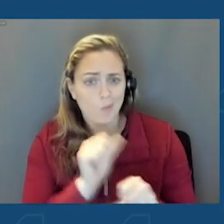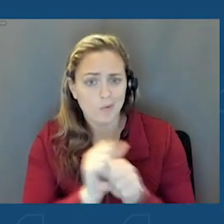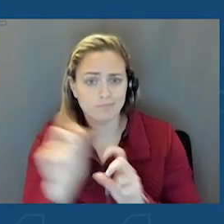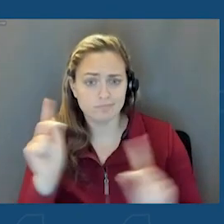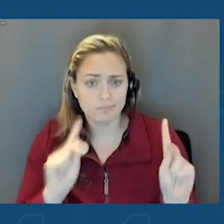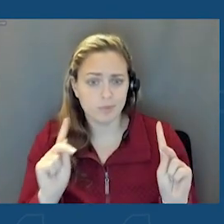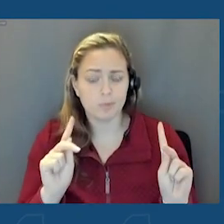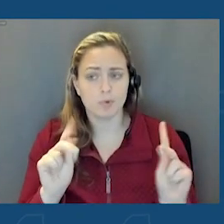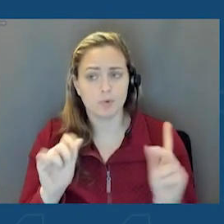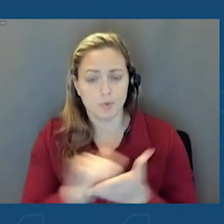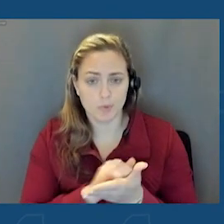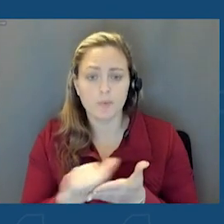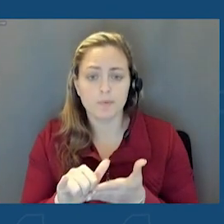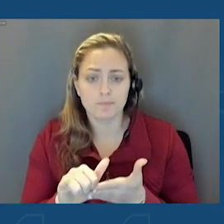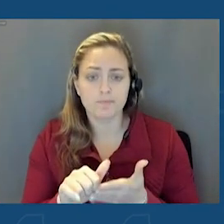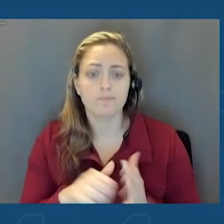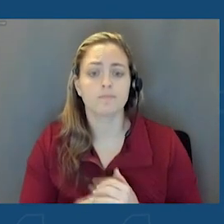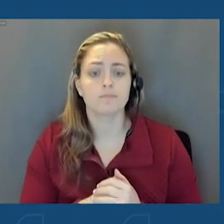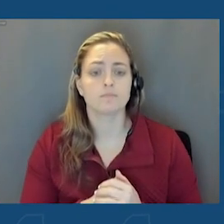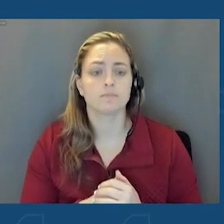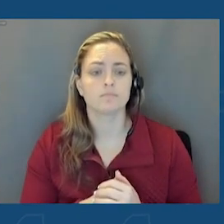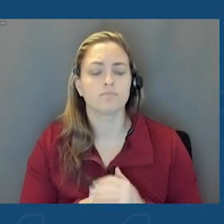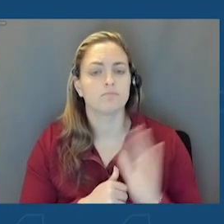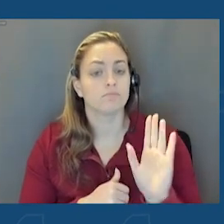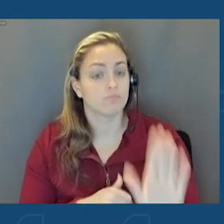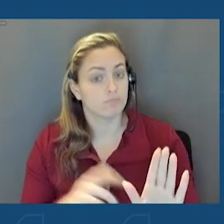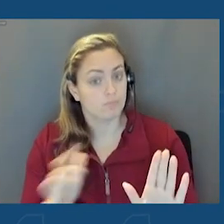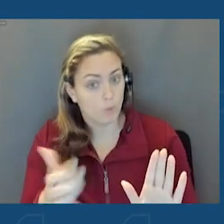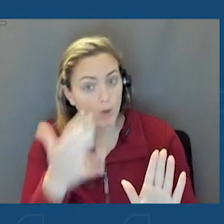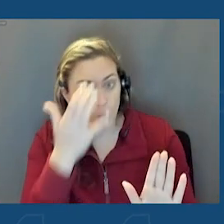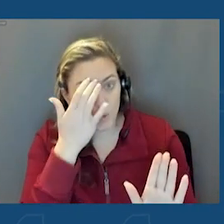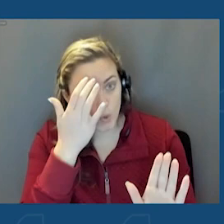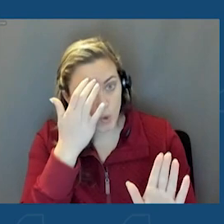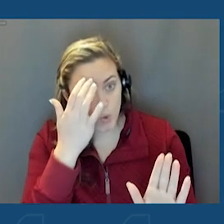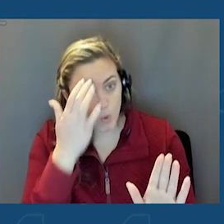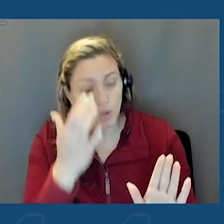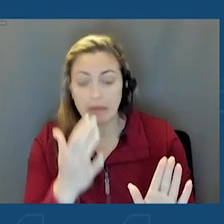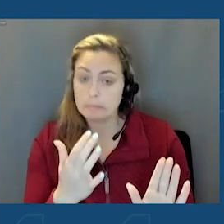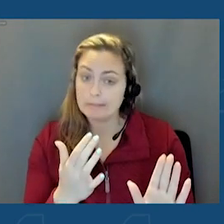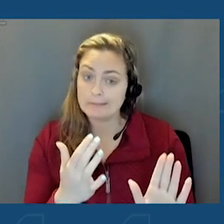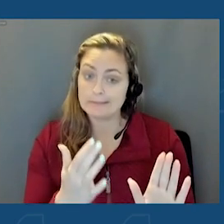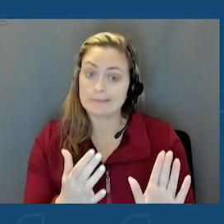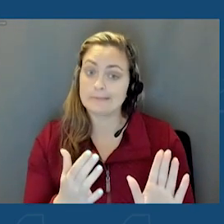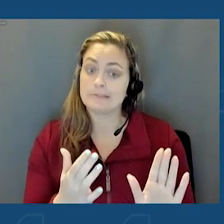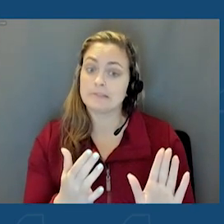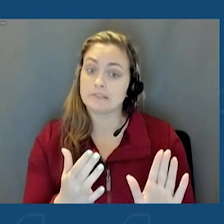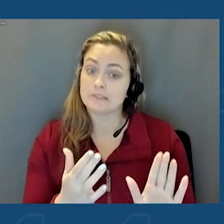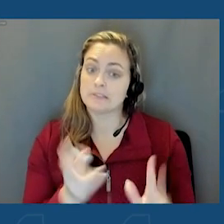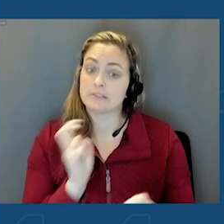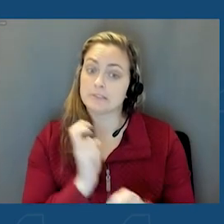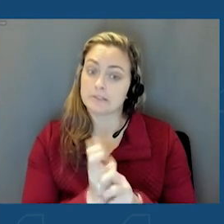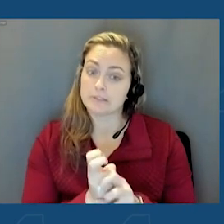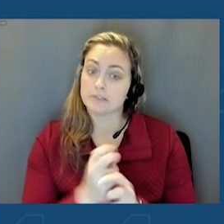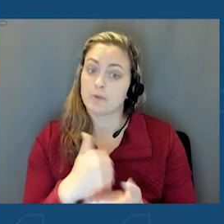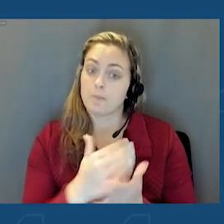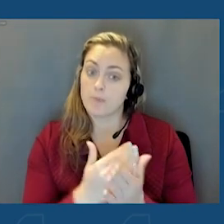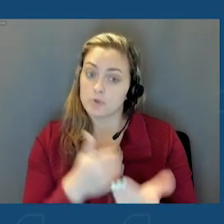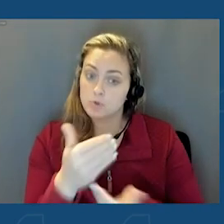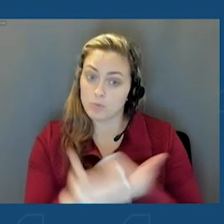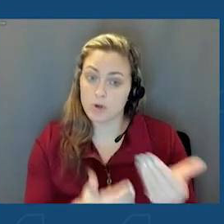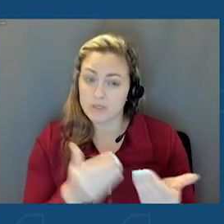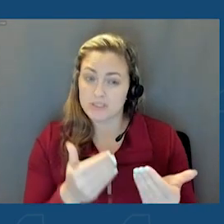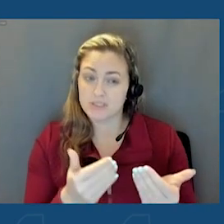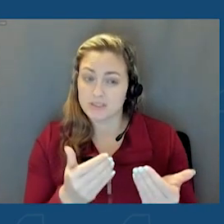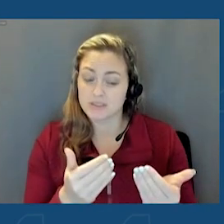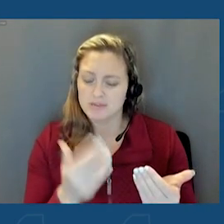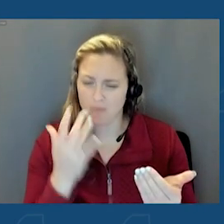across the state. And look, we all know here it was a contentious budget process. But that's because the subjects that were